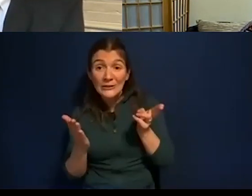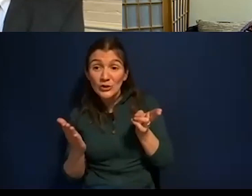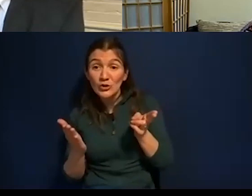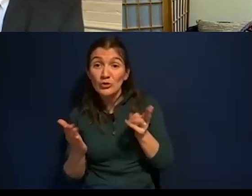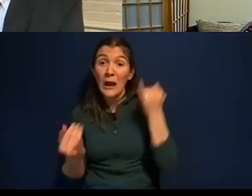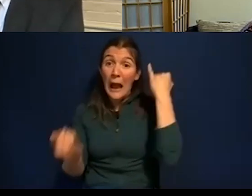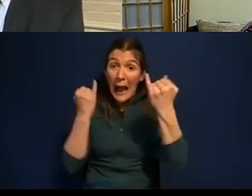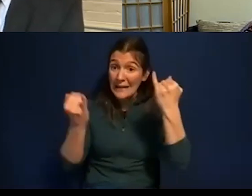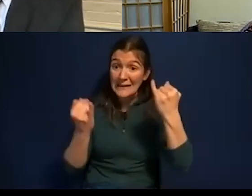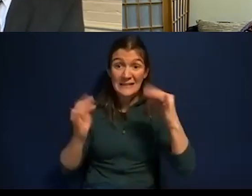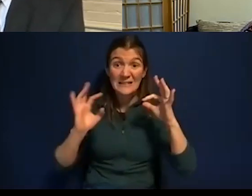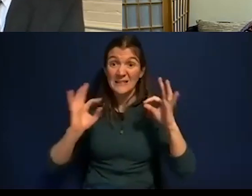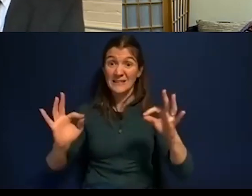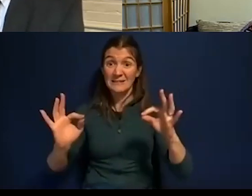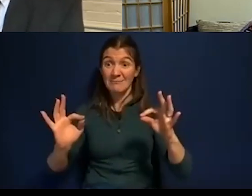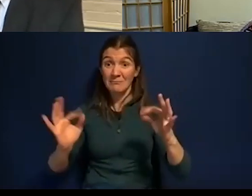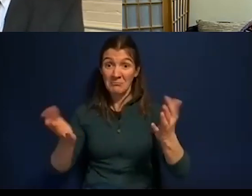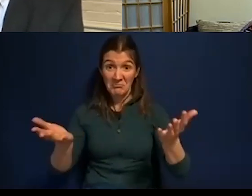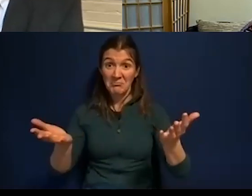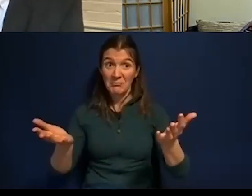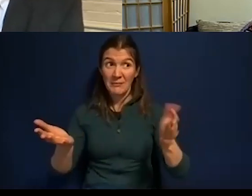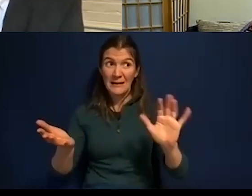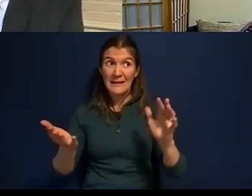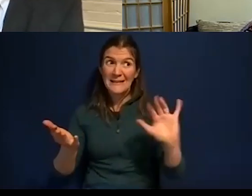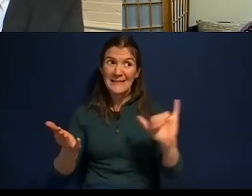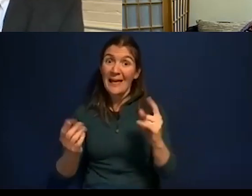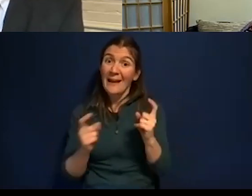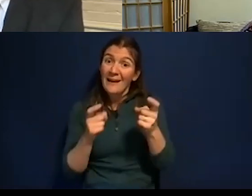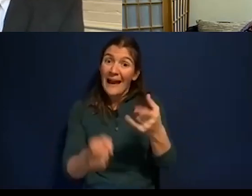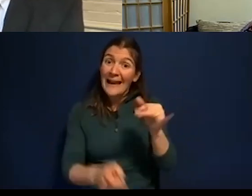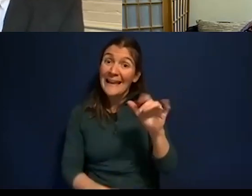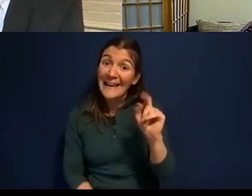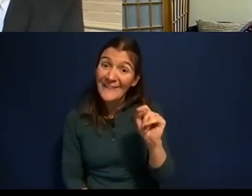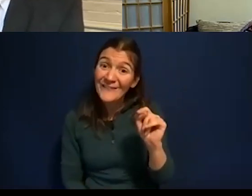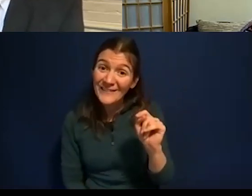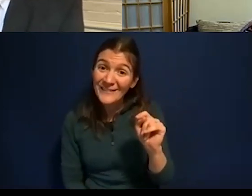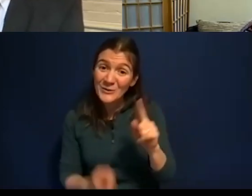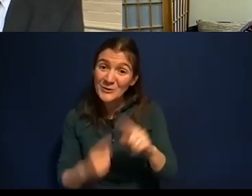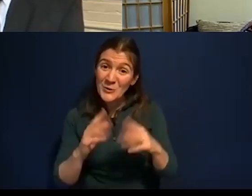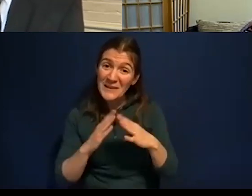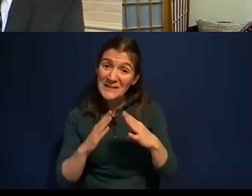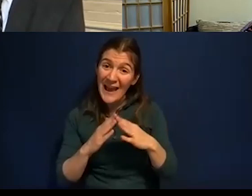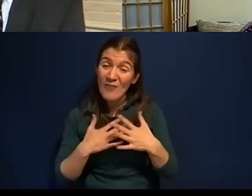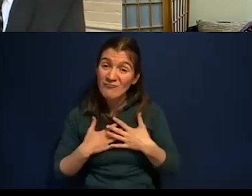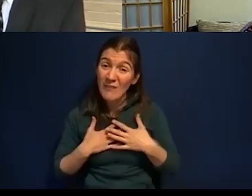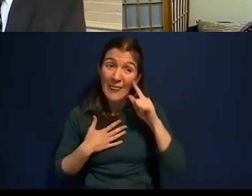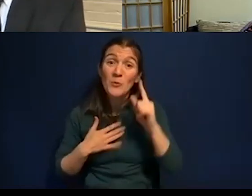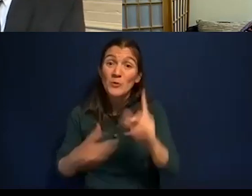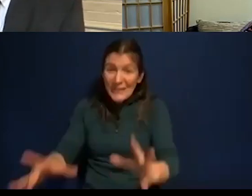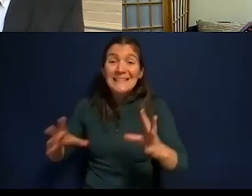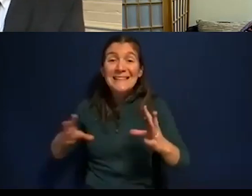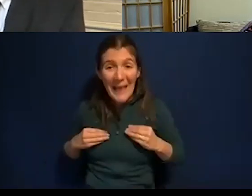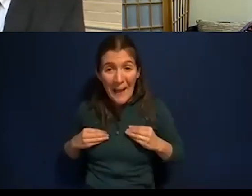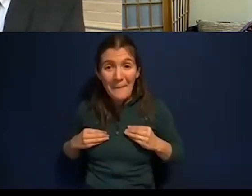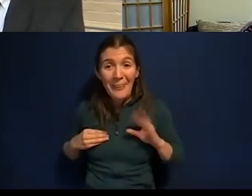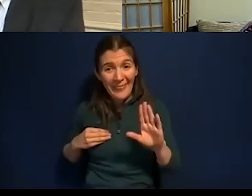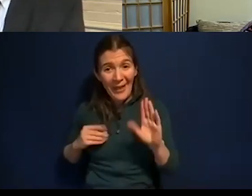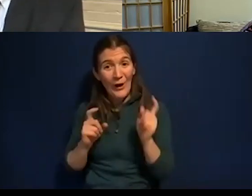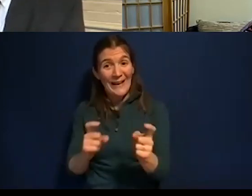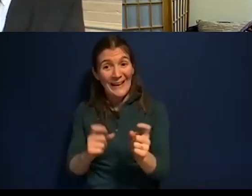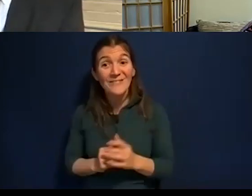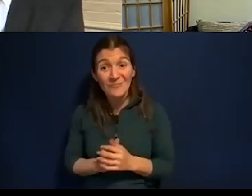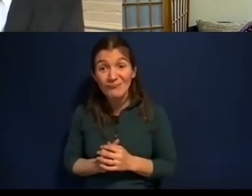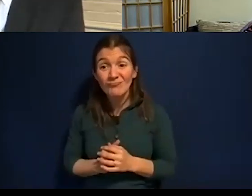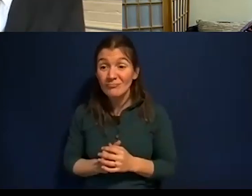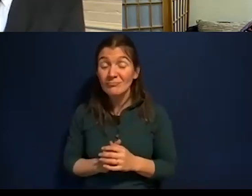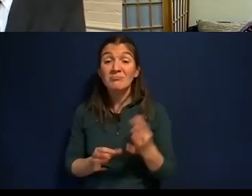that this is essentially a gift, and I think we should accept the gift and just